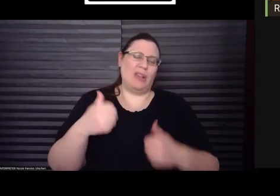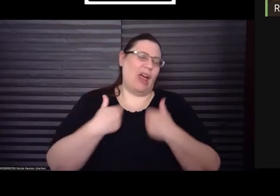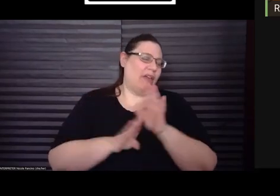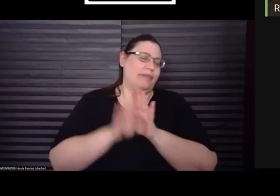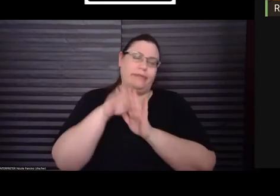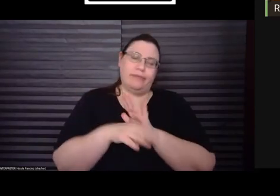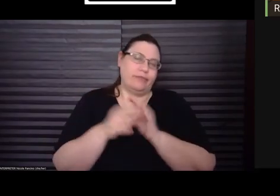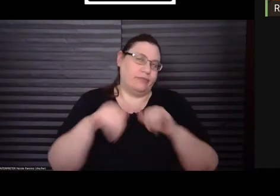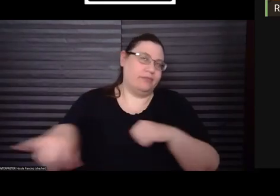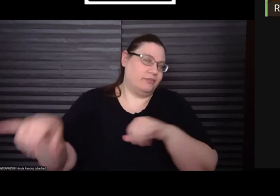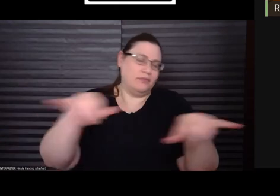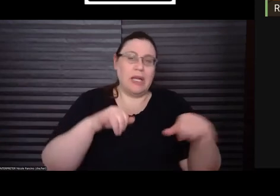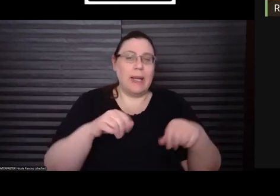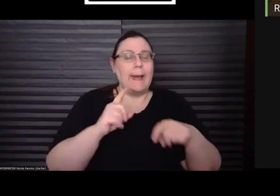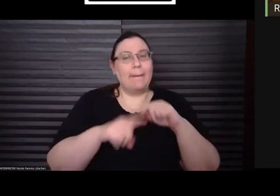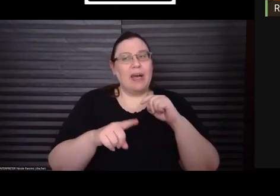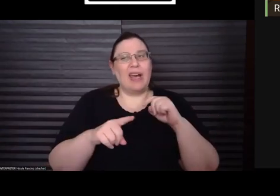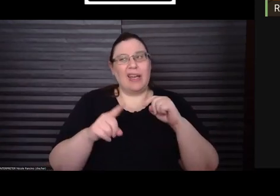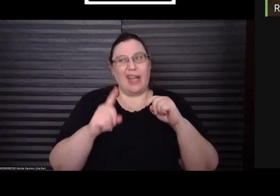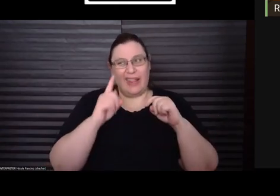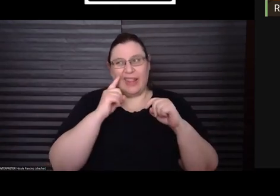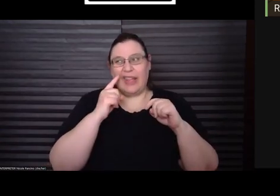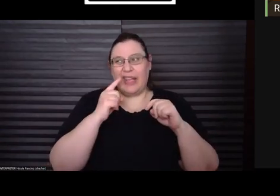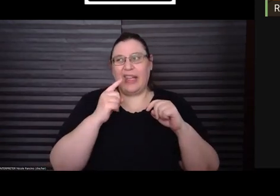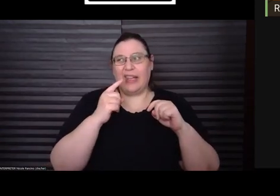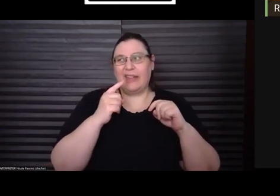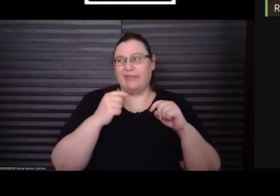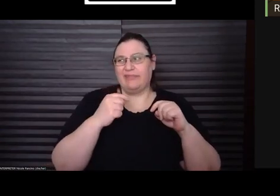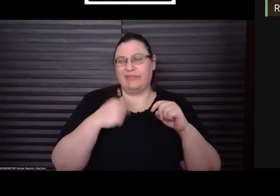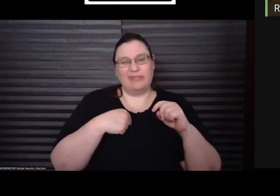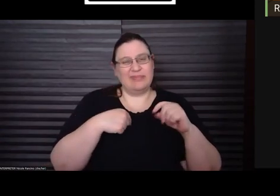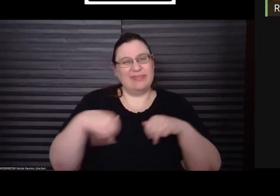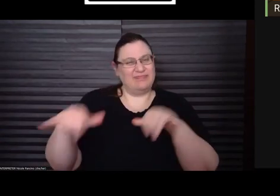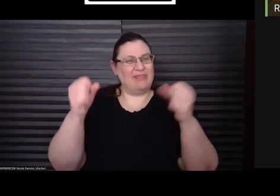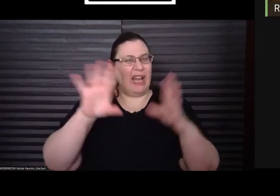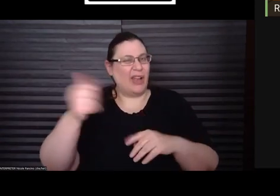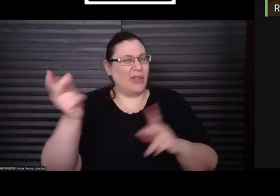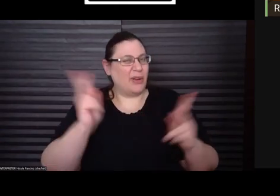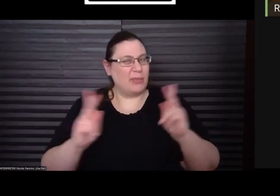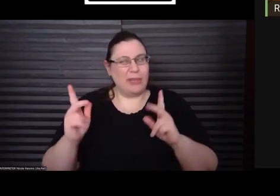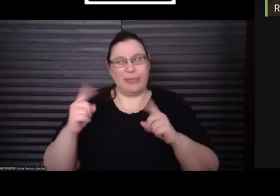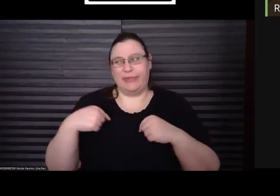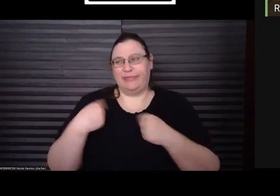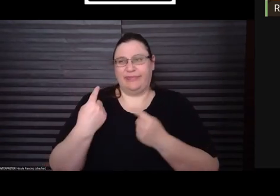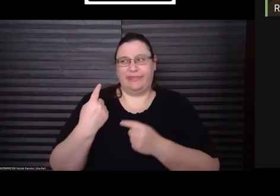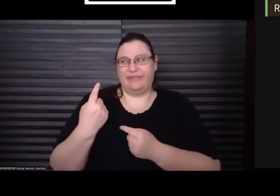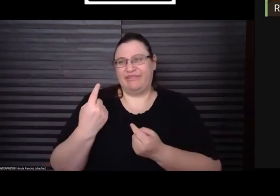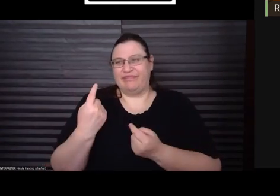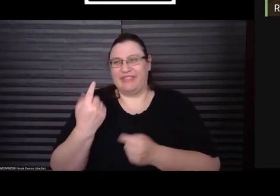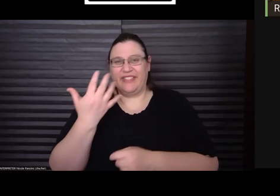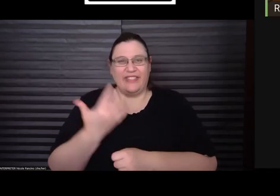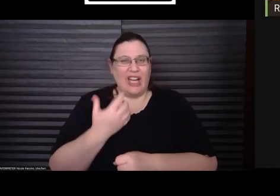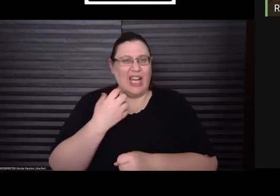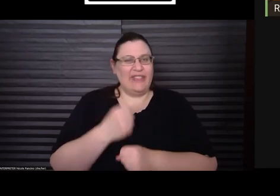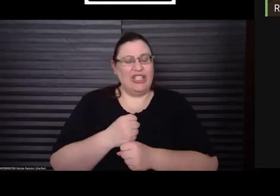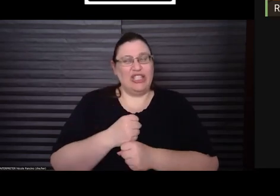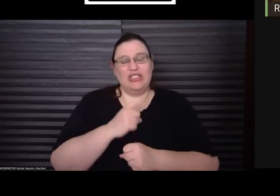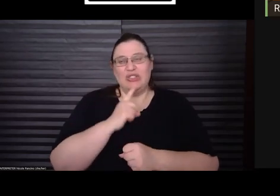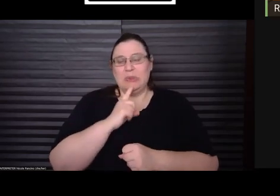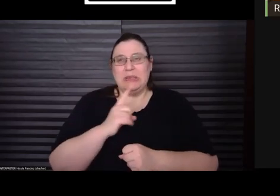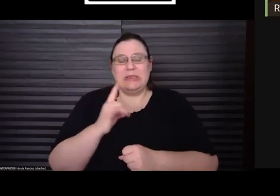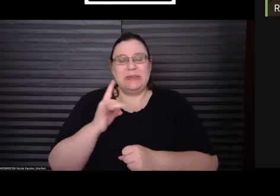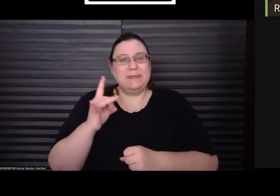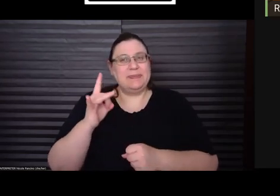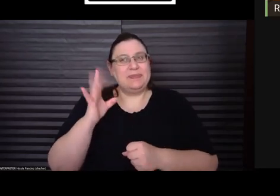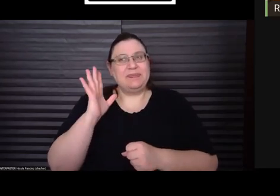up and down, but I think I'm not alone in having found like the past, you know, 5 years unusually